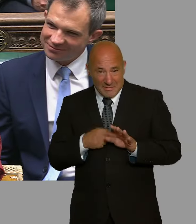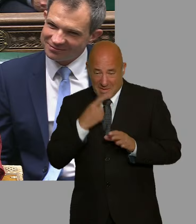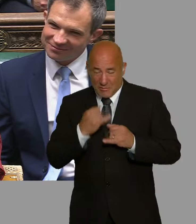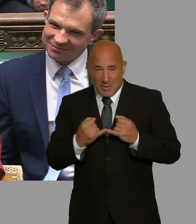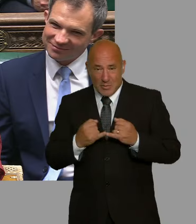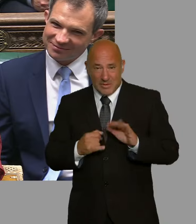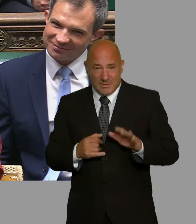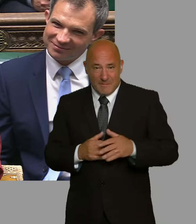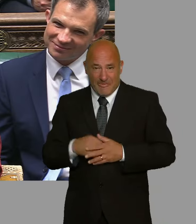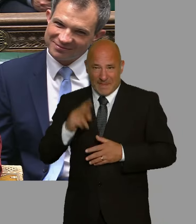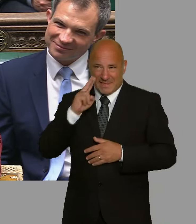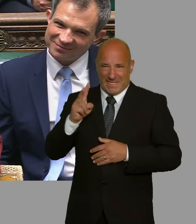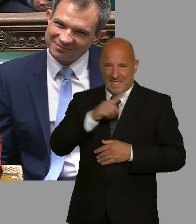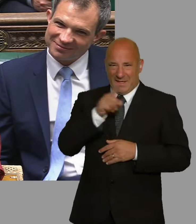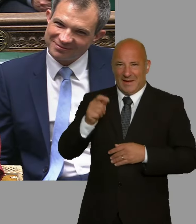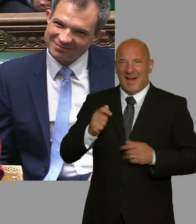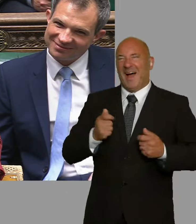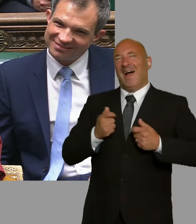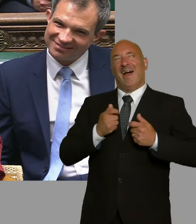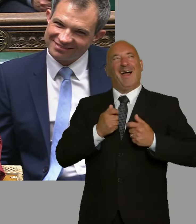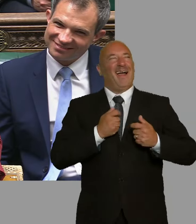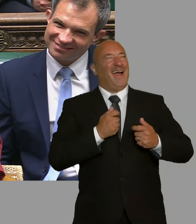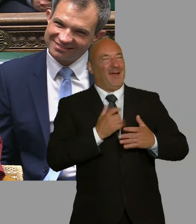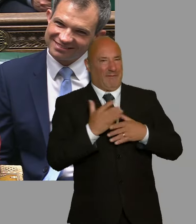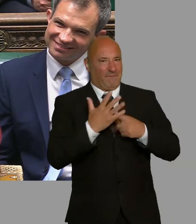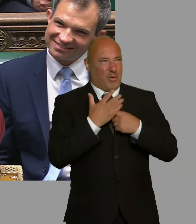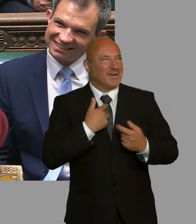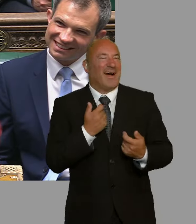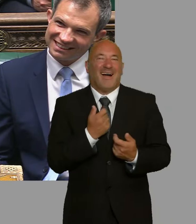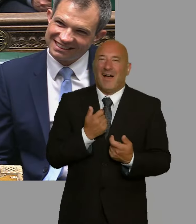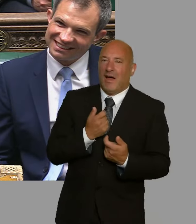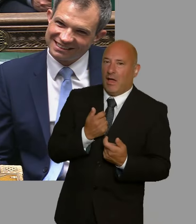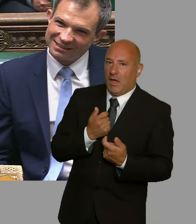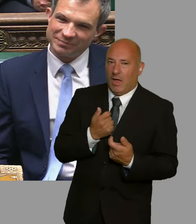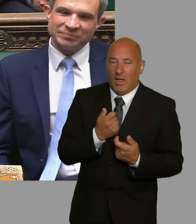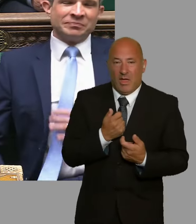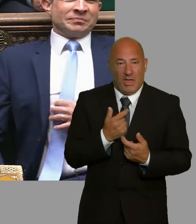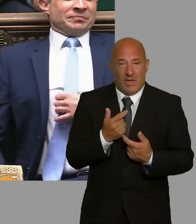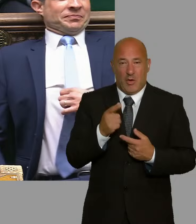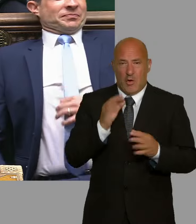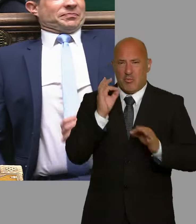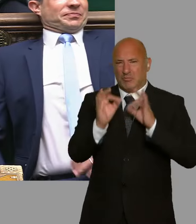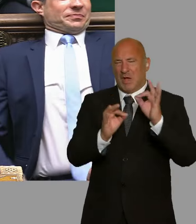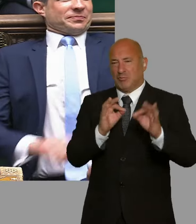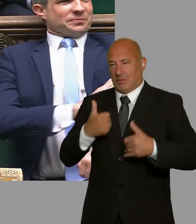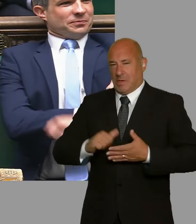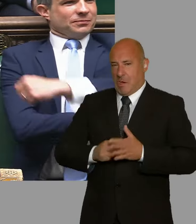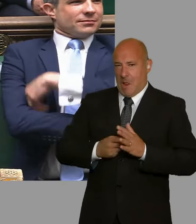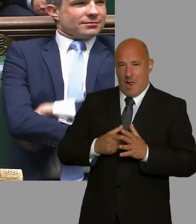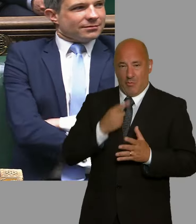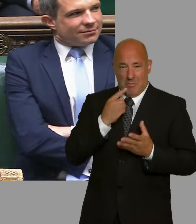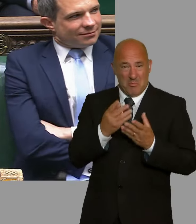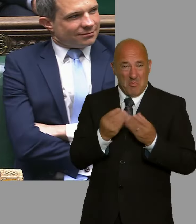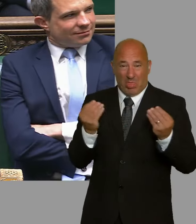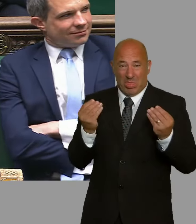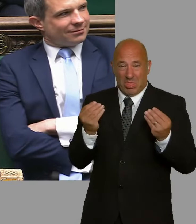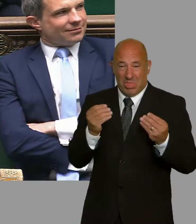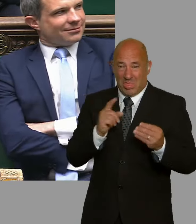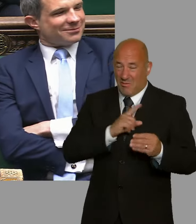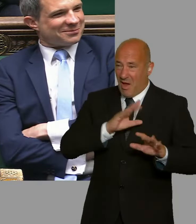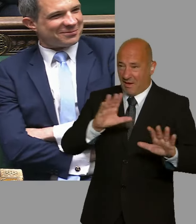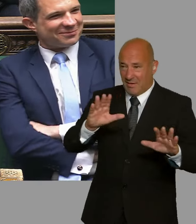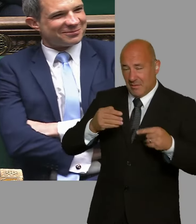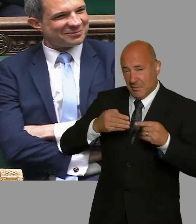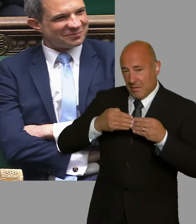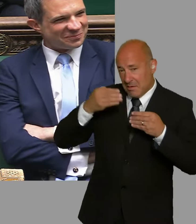things are getting worse. He has to ask Morgan McSweeney what it is that he believes in. But the fact is the chaos is being felt in the